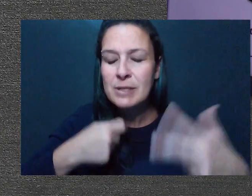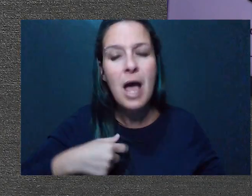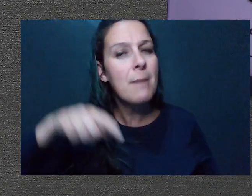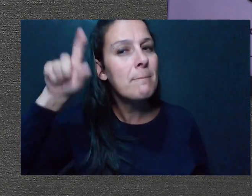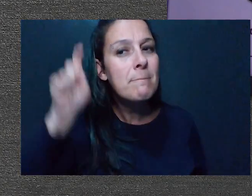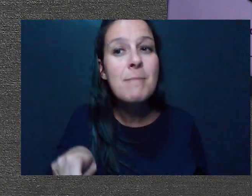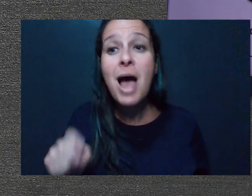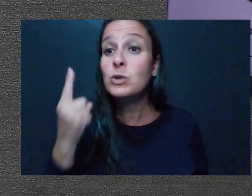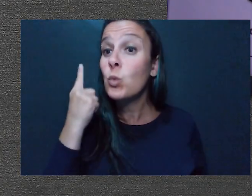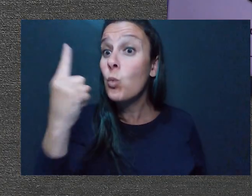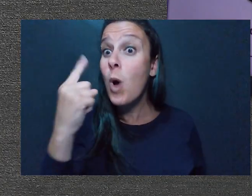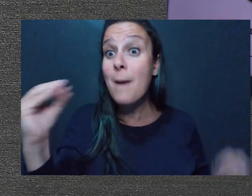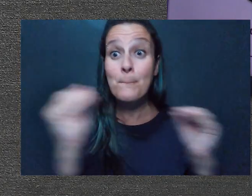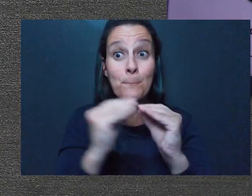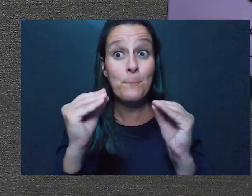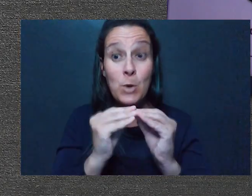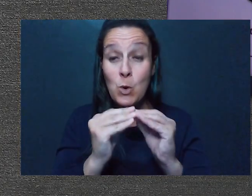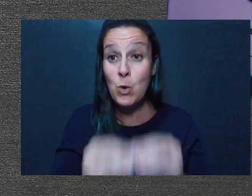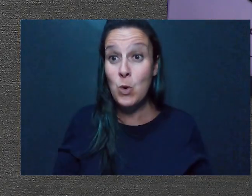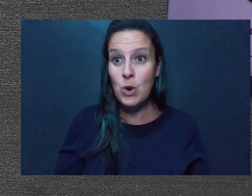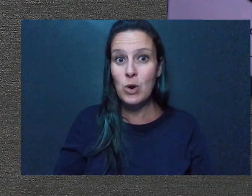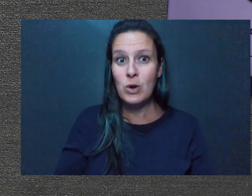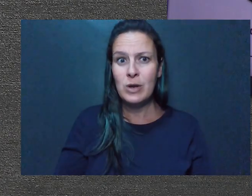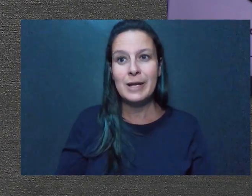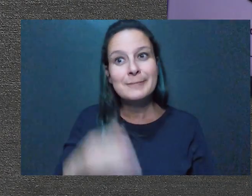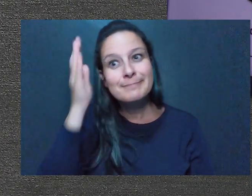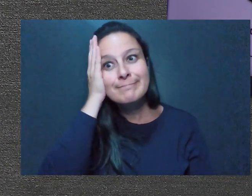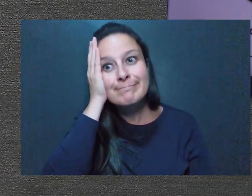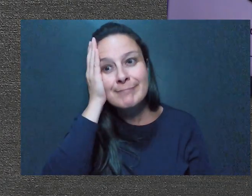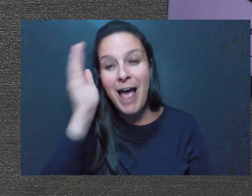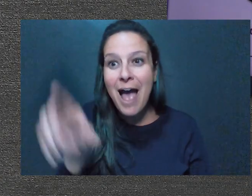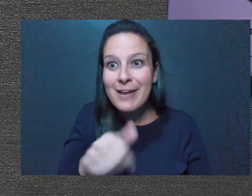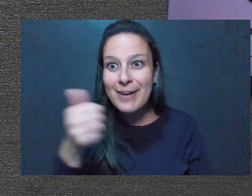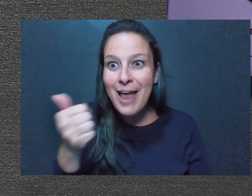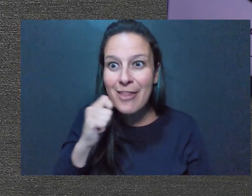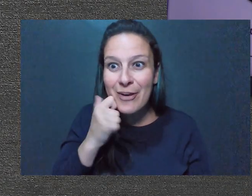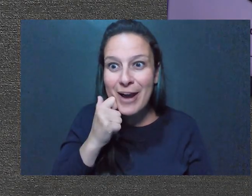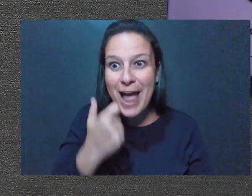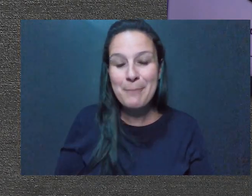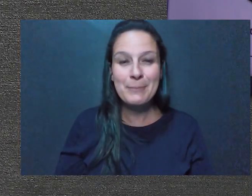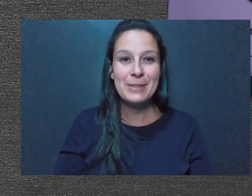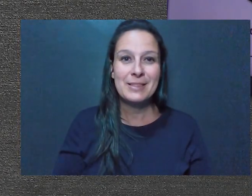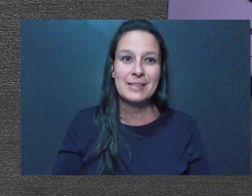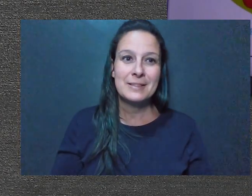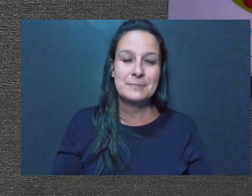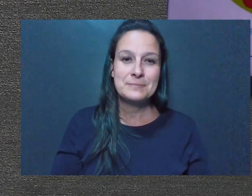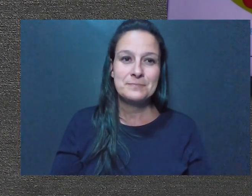have 1 more. Oh no, he wants another one.